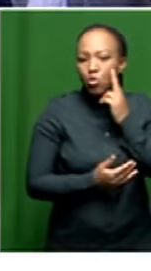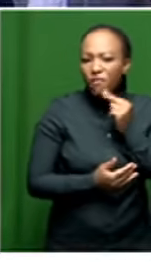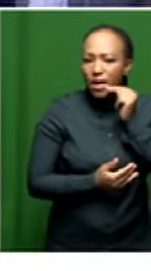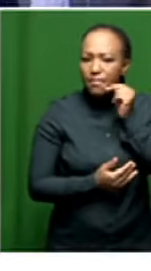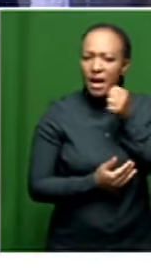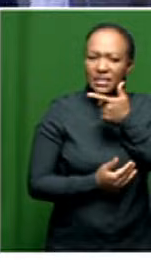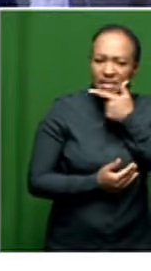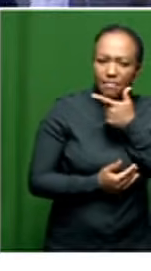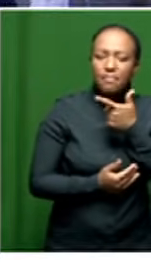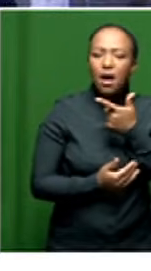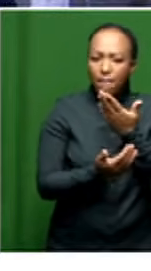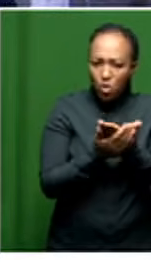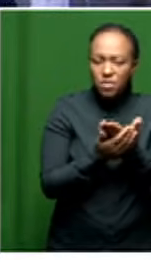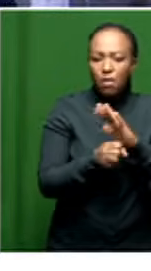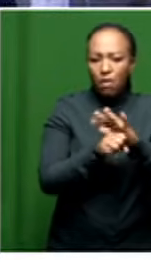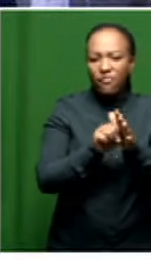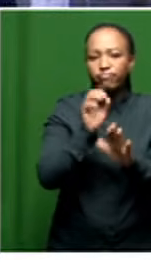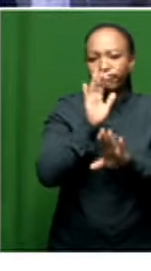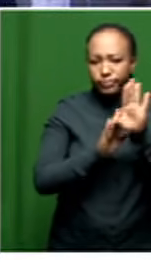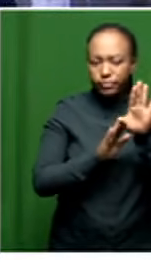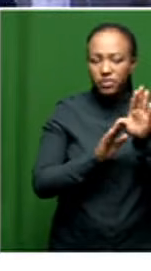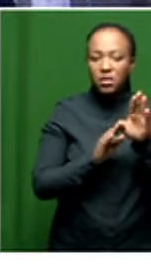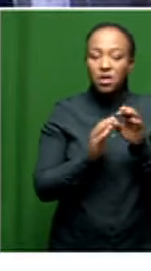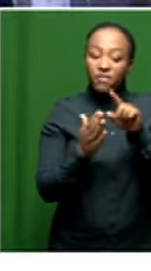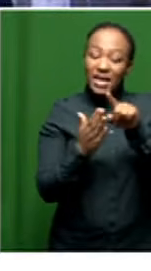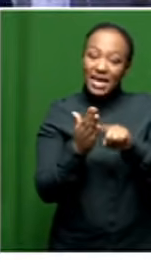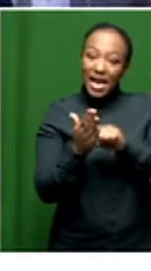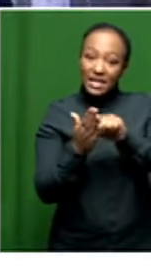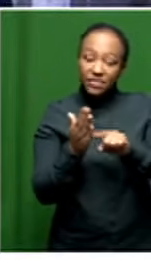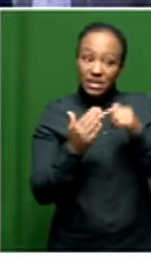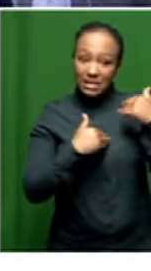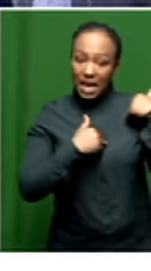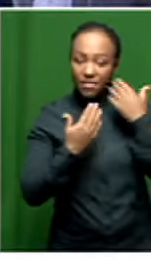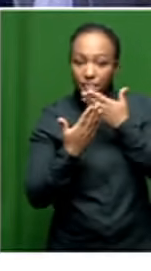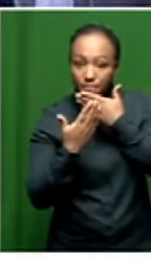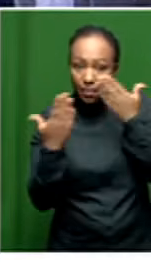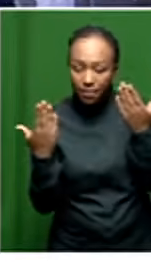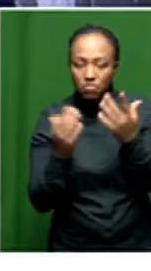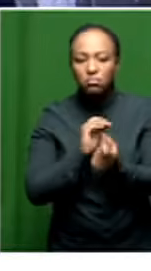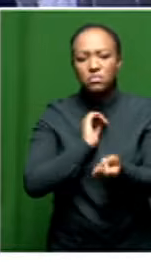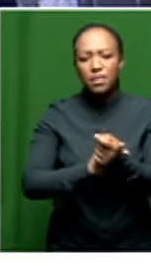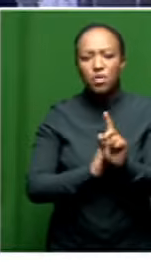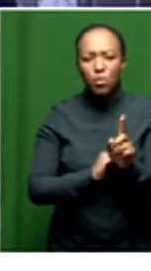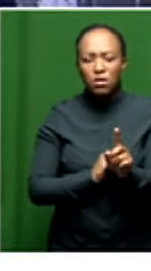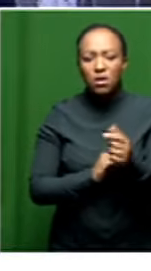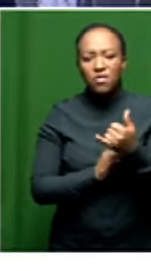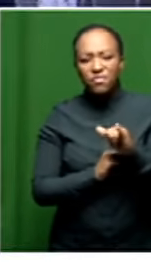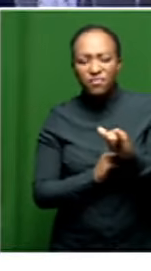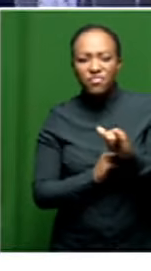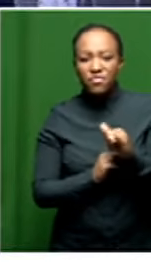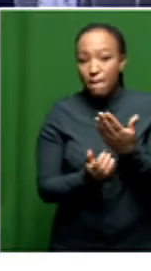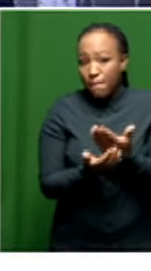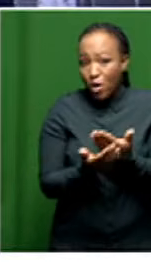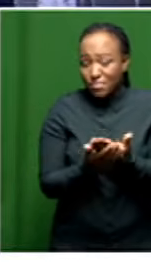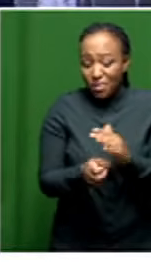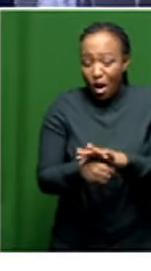area. What role do elections, and if you don't hold them safely, play in perhaps springboarding a new